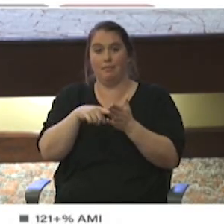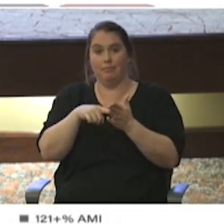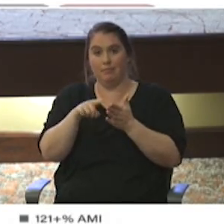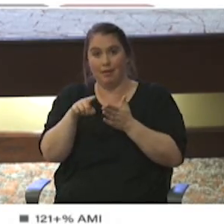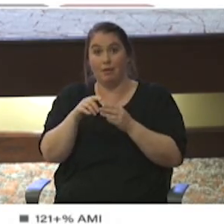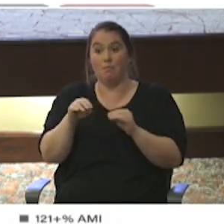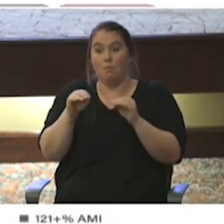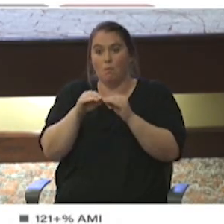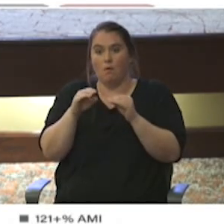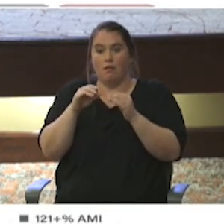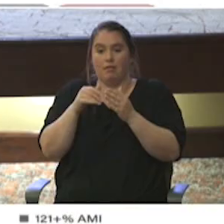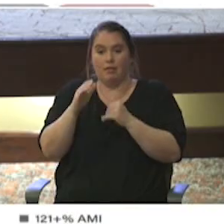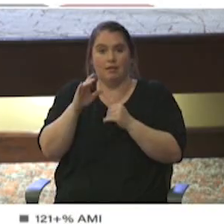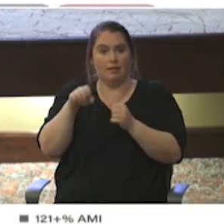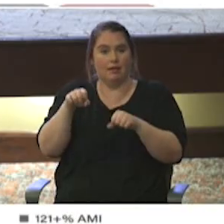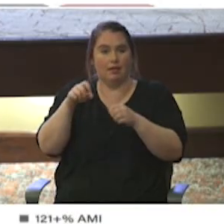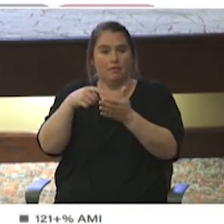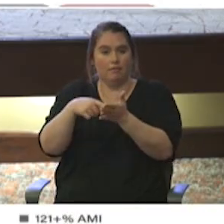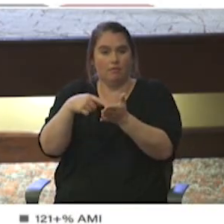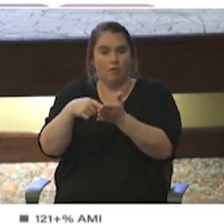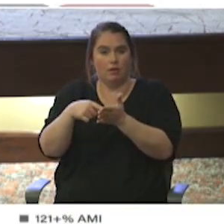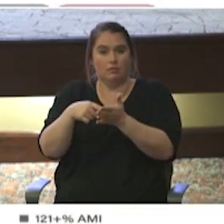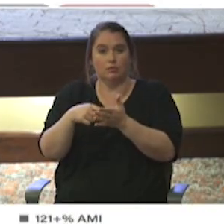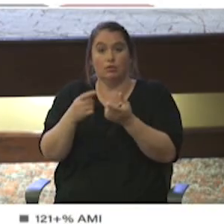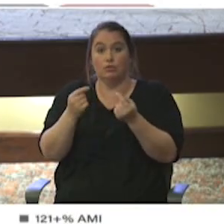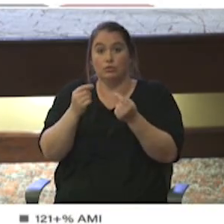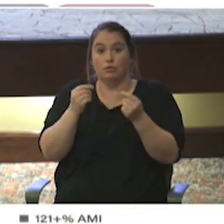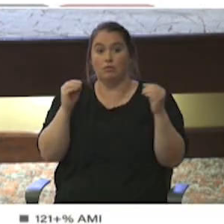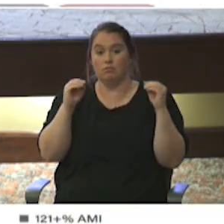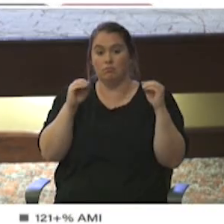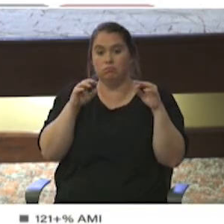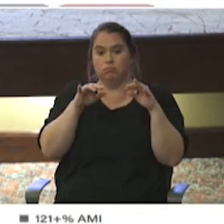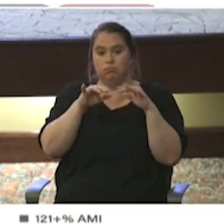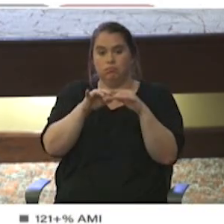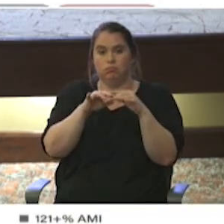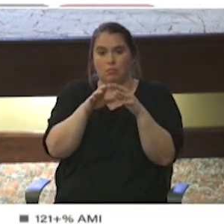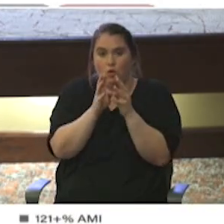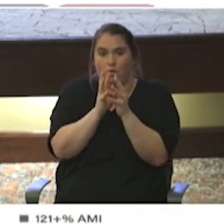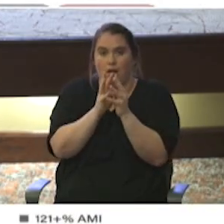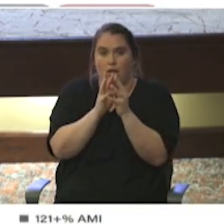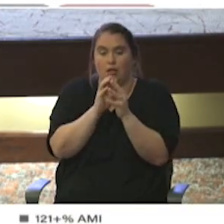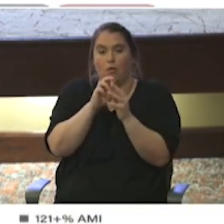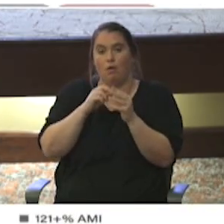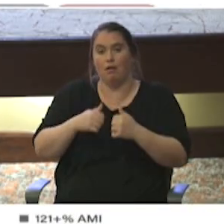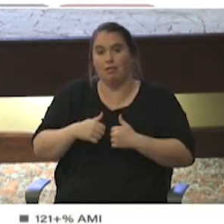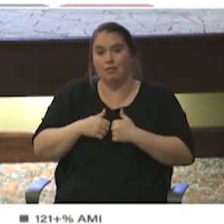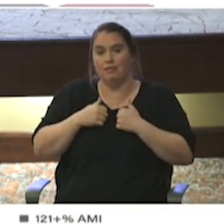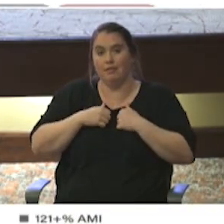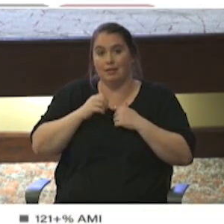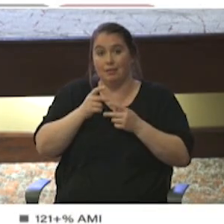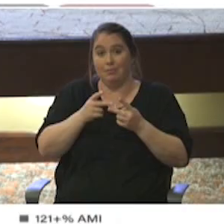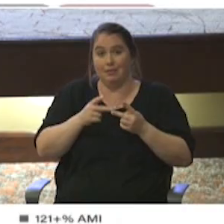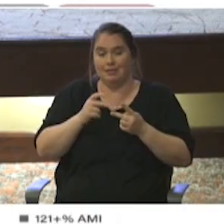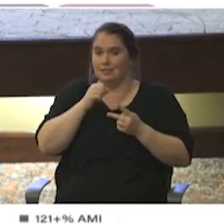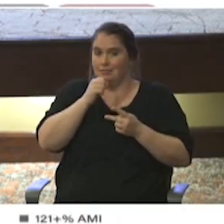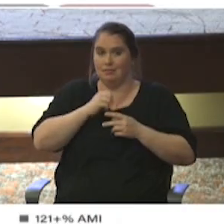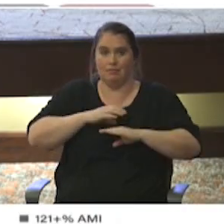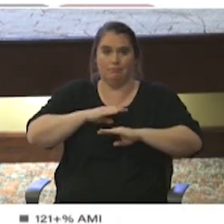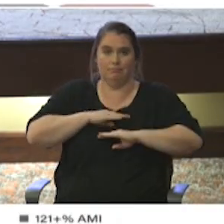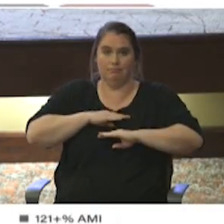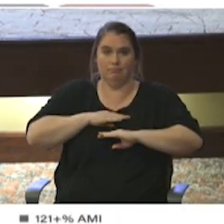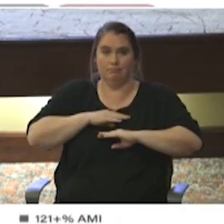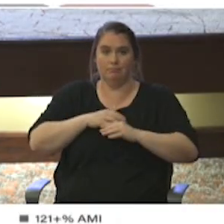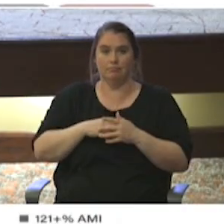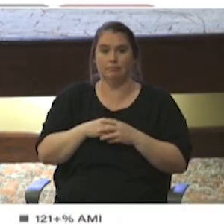affordability levels, crowding into units with other households or living in unfit places. There